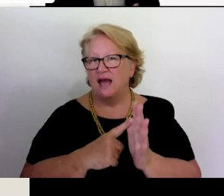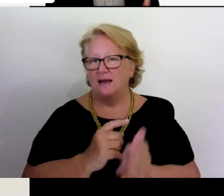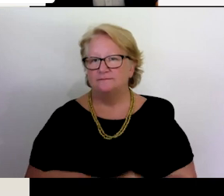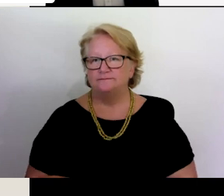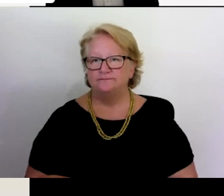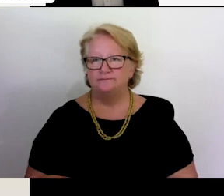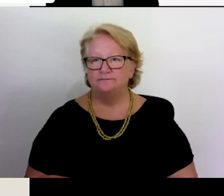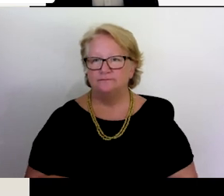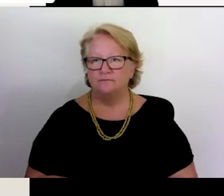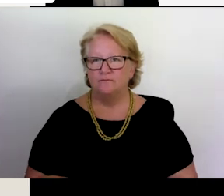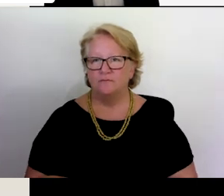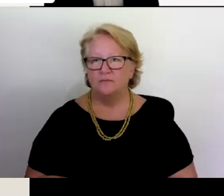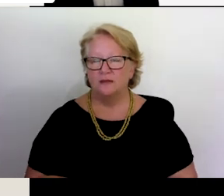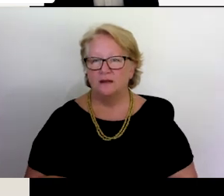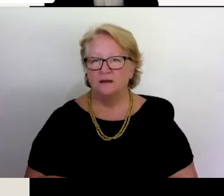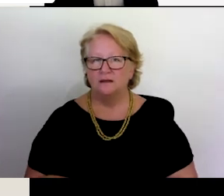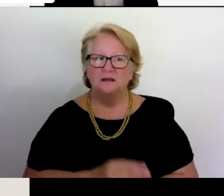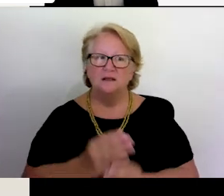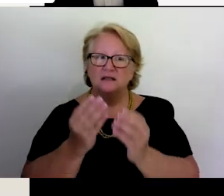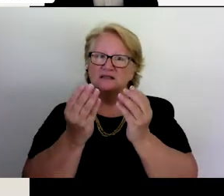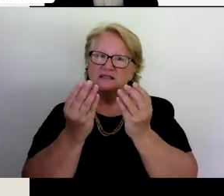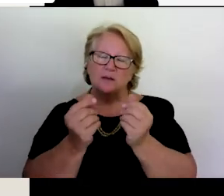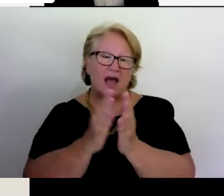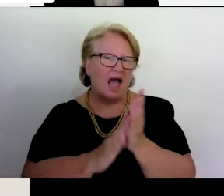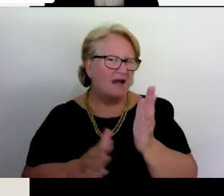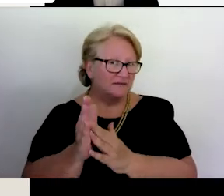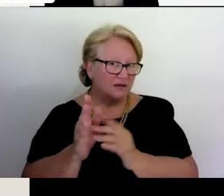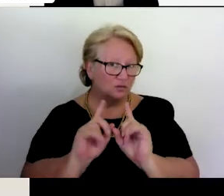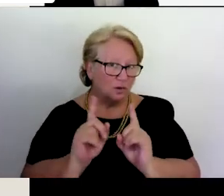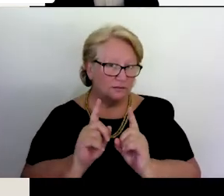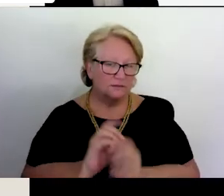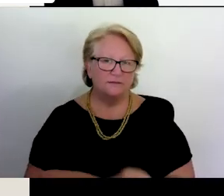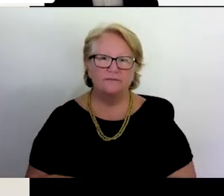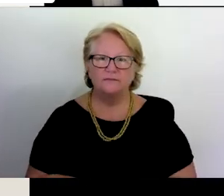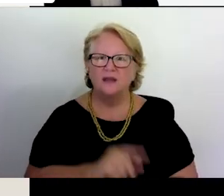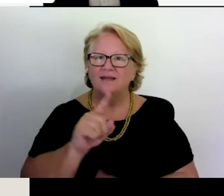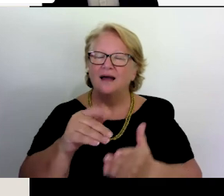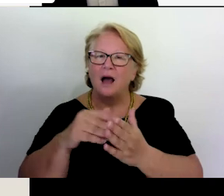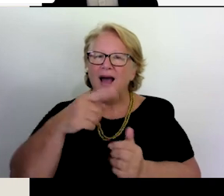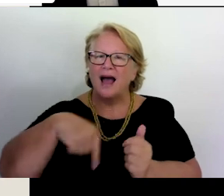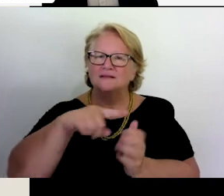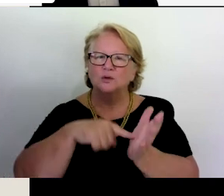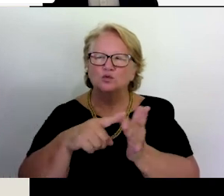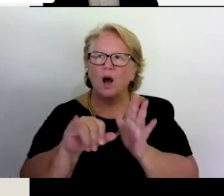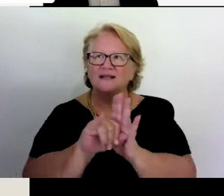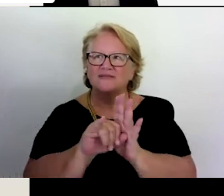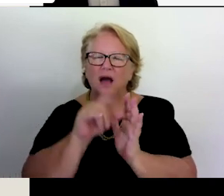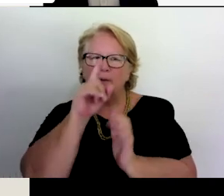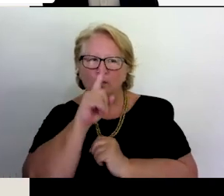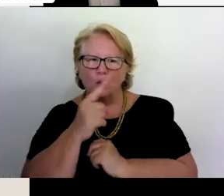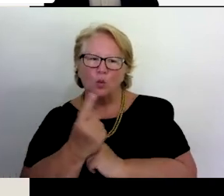Some advantages of the approach taken by the NDDA is that it helps us identify people who